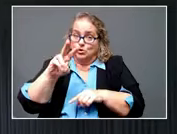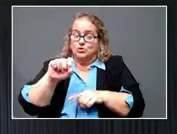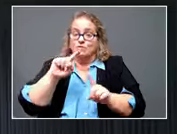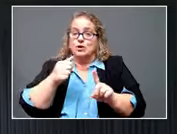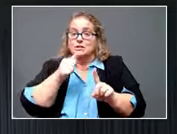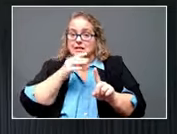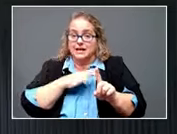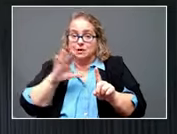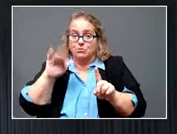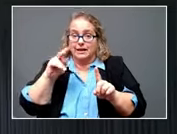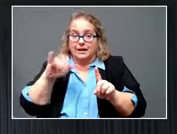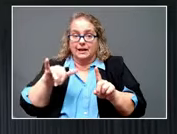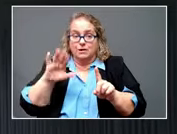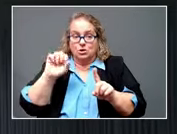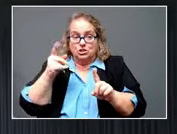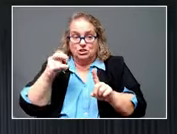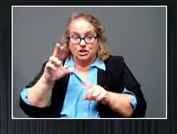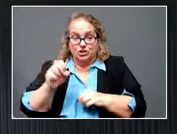I know you.